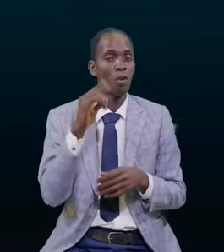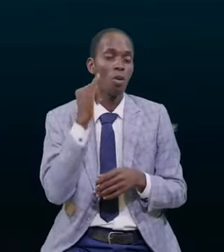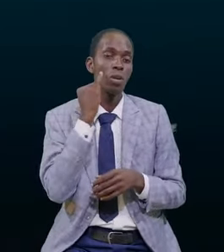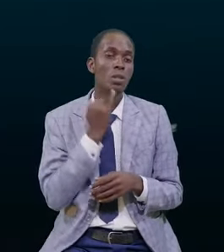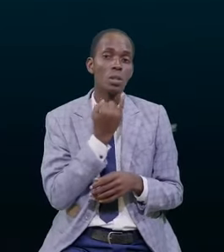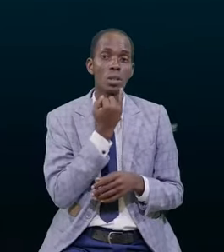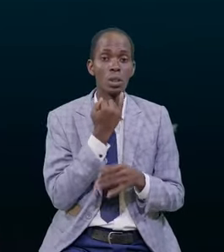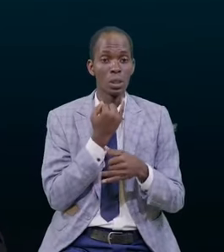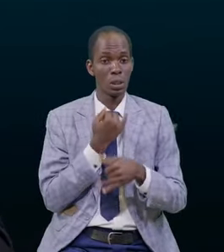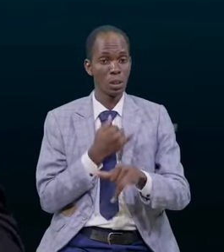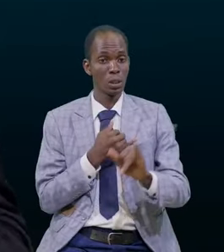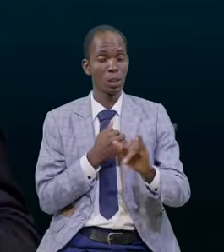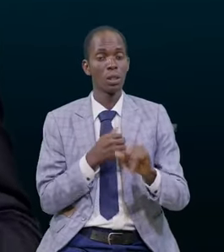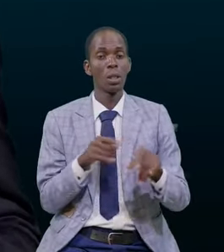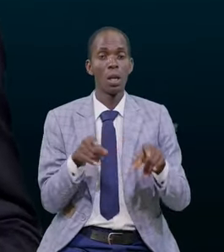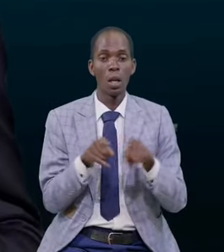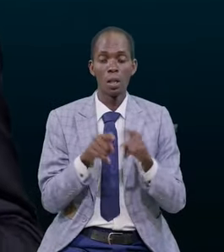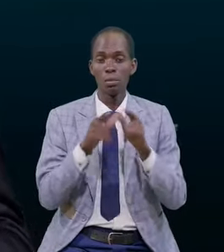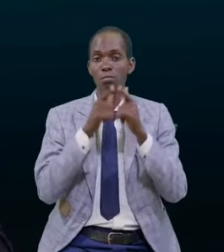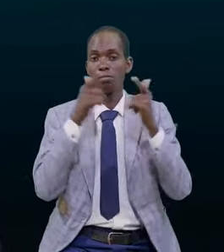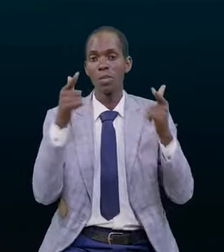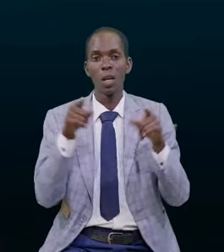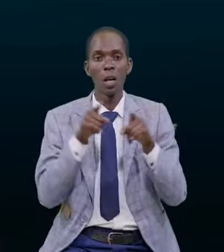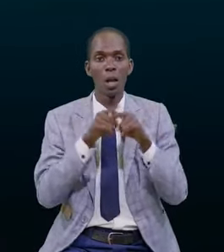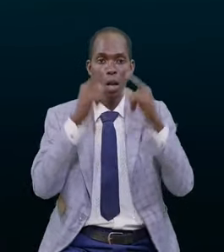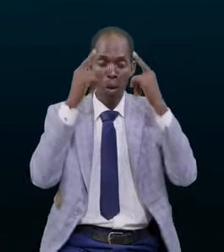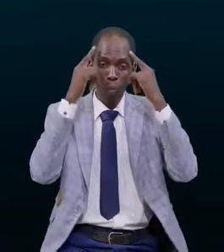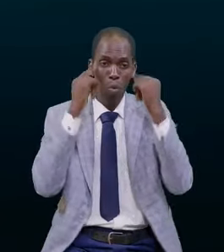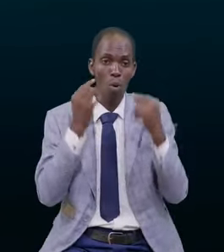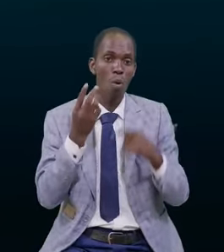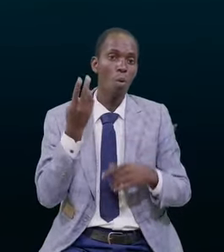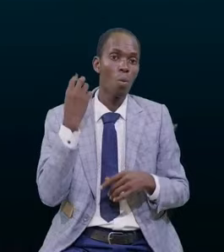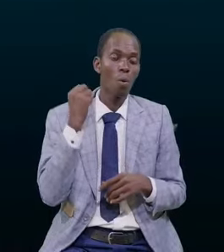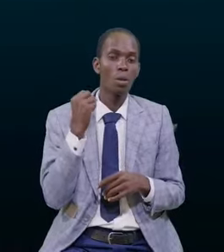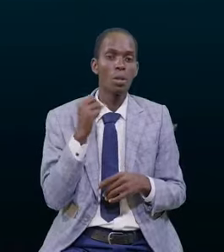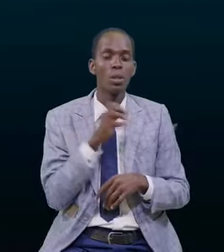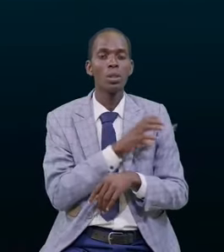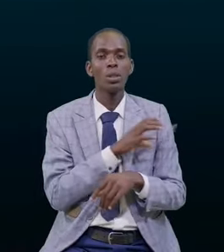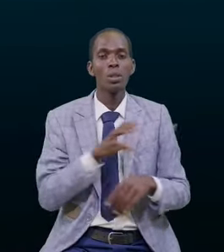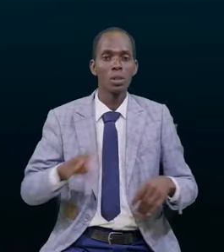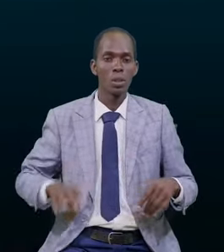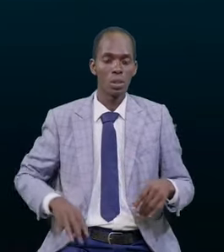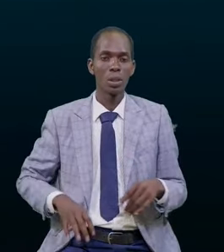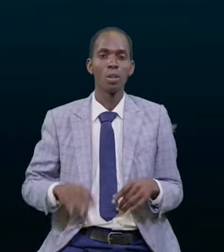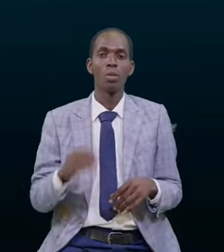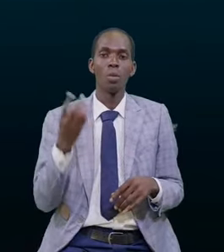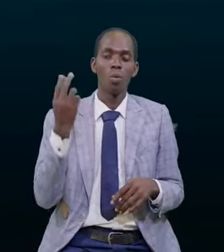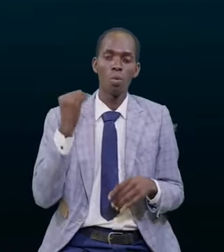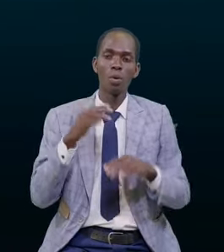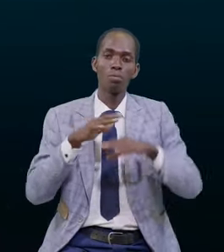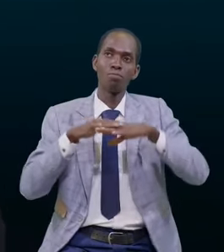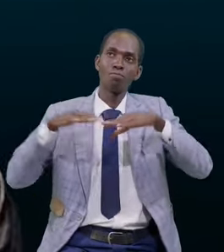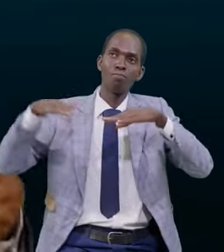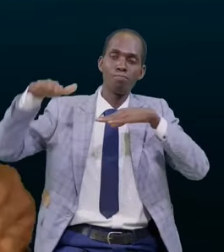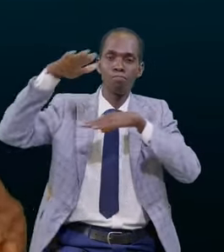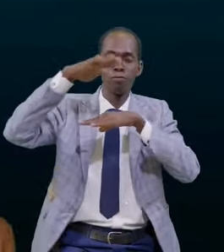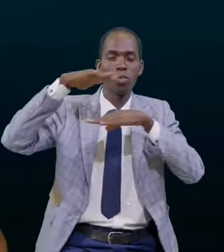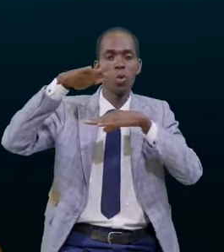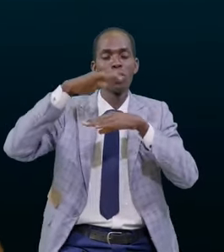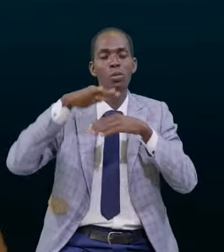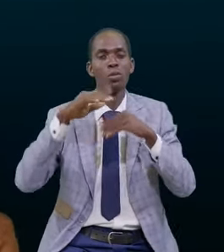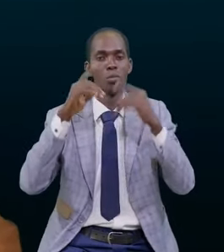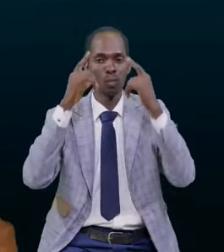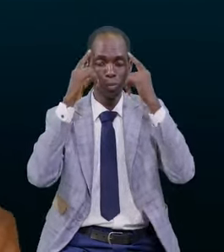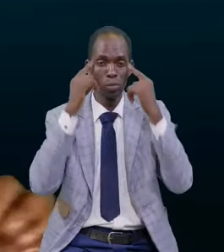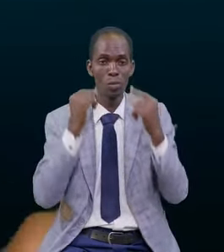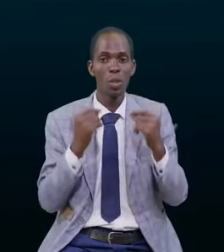as Moses was Christ far excelled him and as comparisons go well Moses